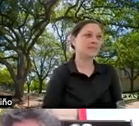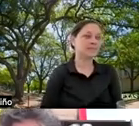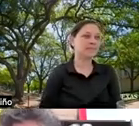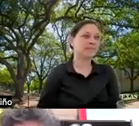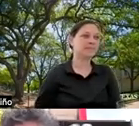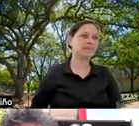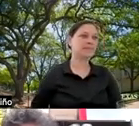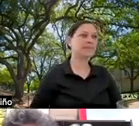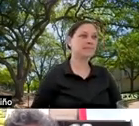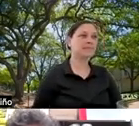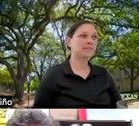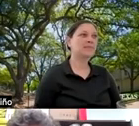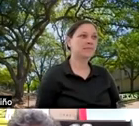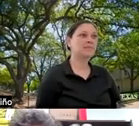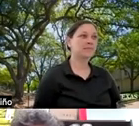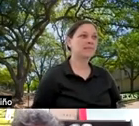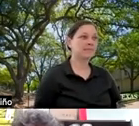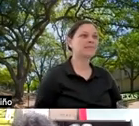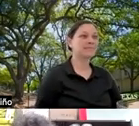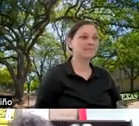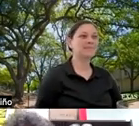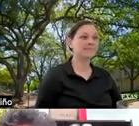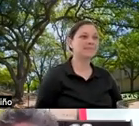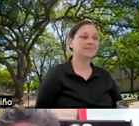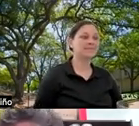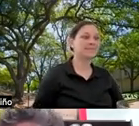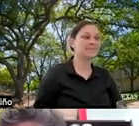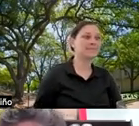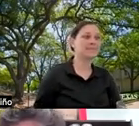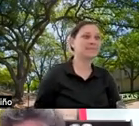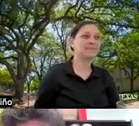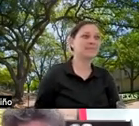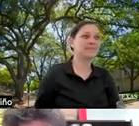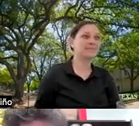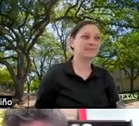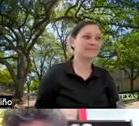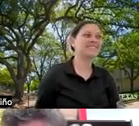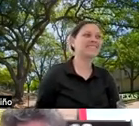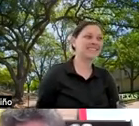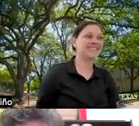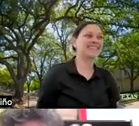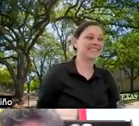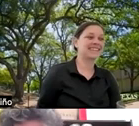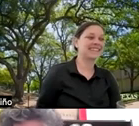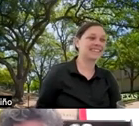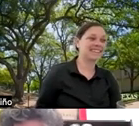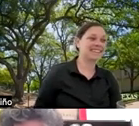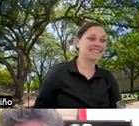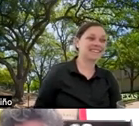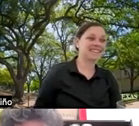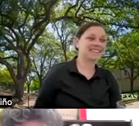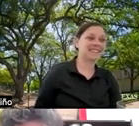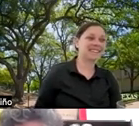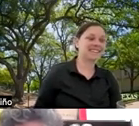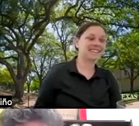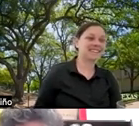As I mentioned several times, you're going to hear from us. So especially if you put your name on next to a stakeholder on that Jamboard, you'll hear from